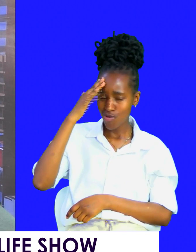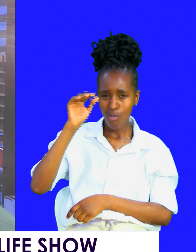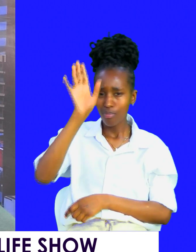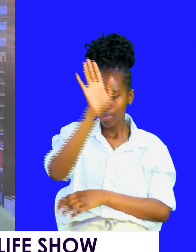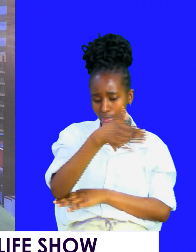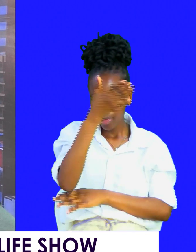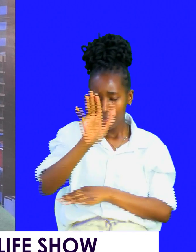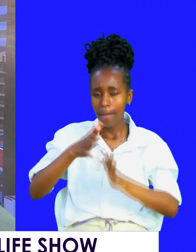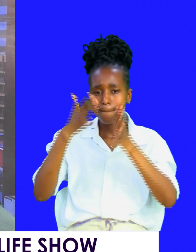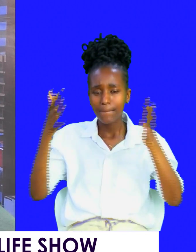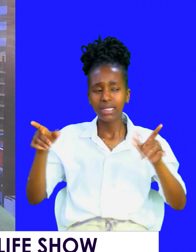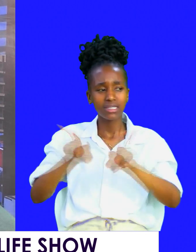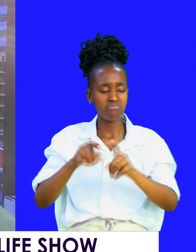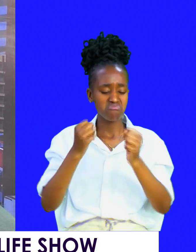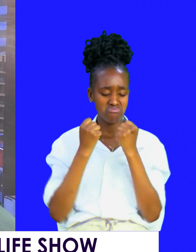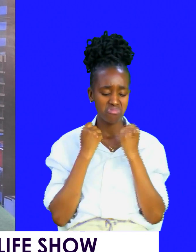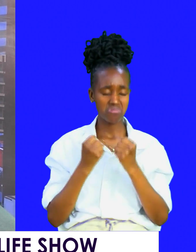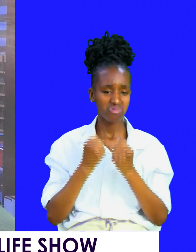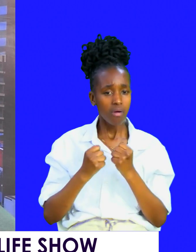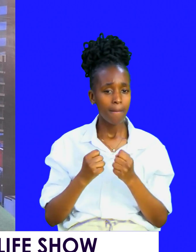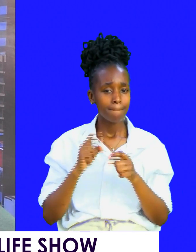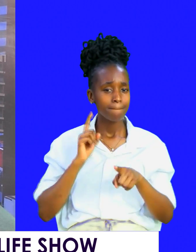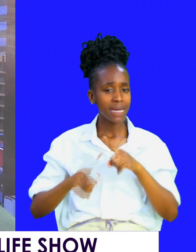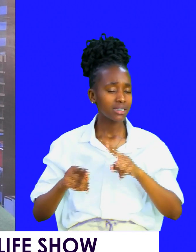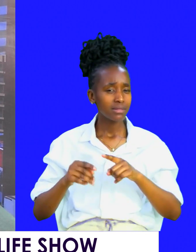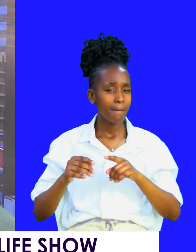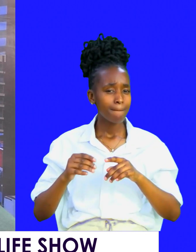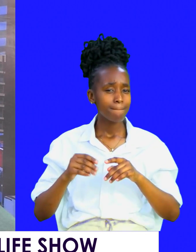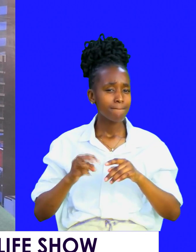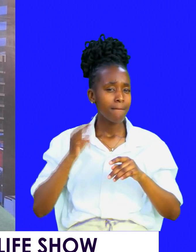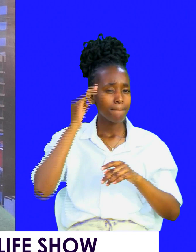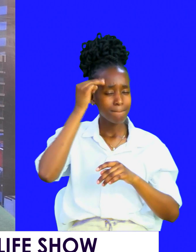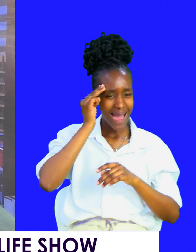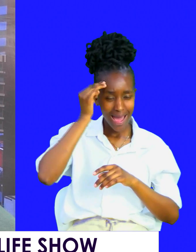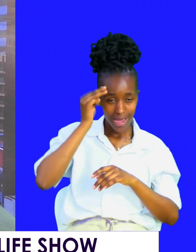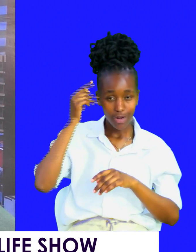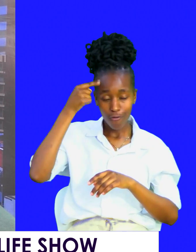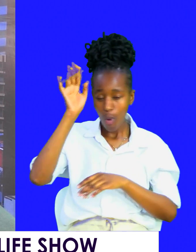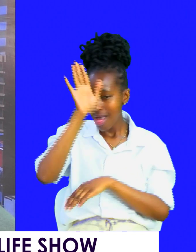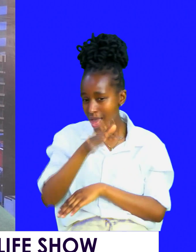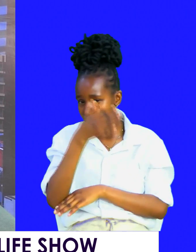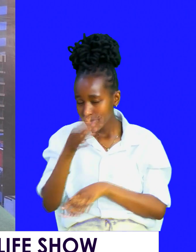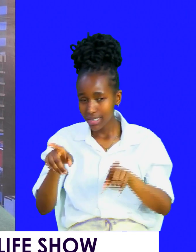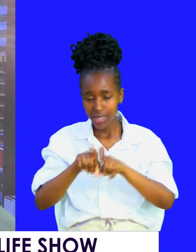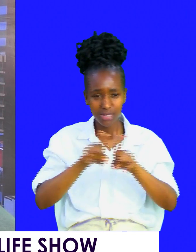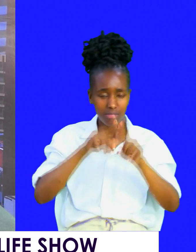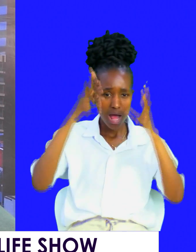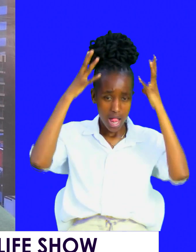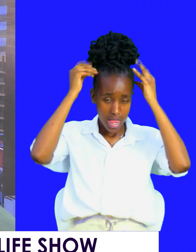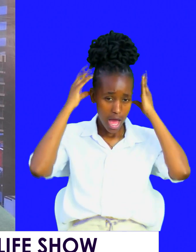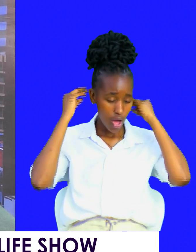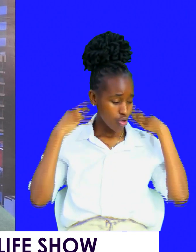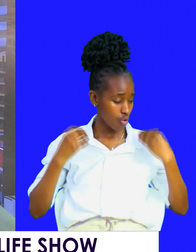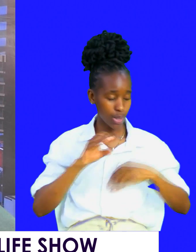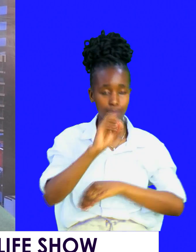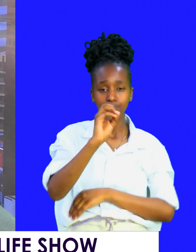is big. But the elephant may not have the kind of mind to comprehend. So it is in